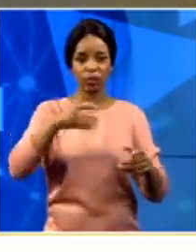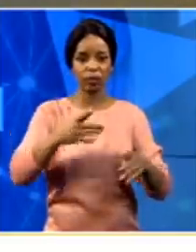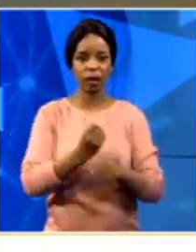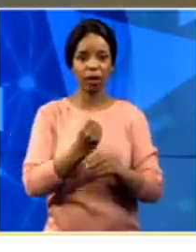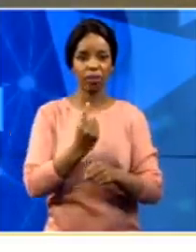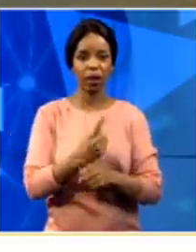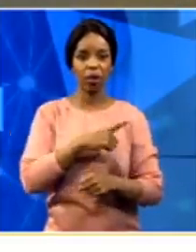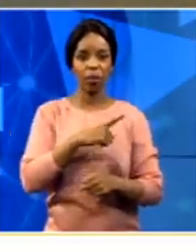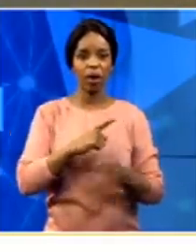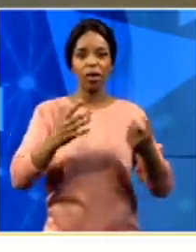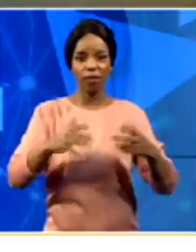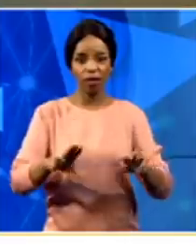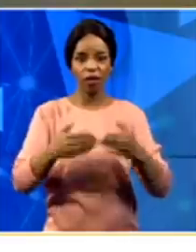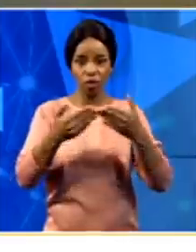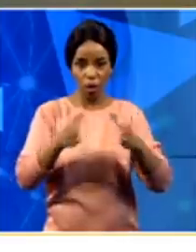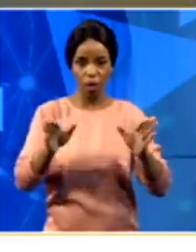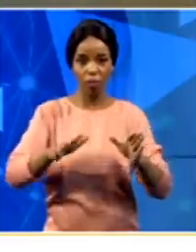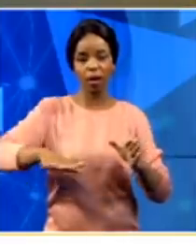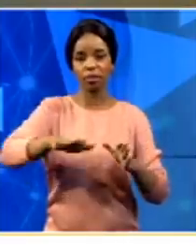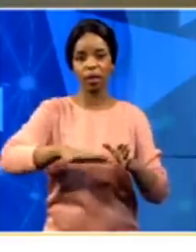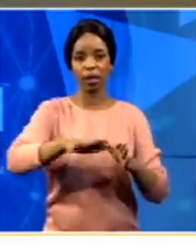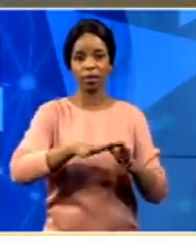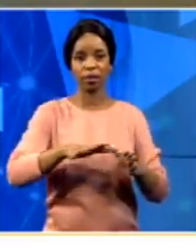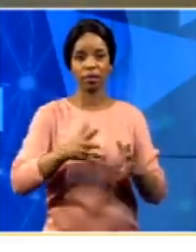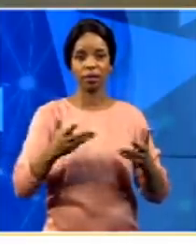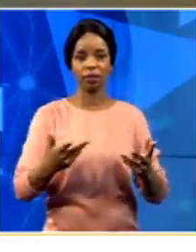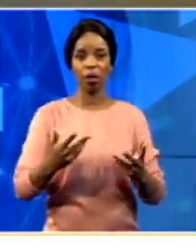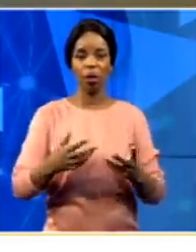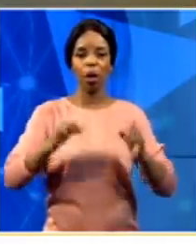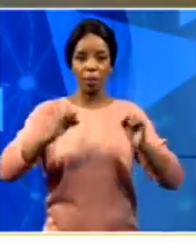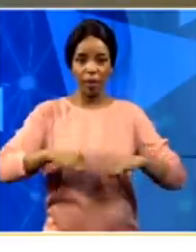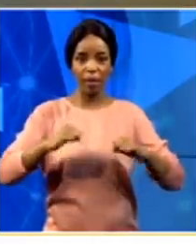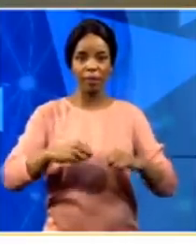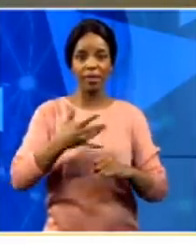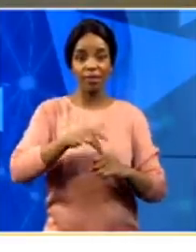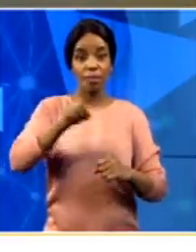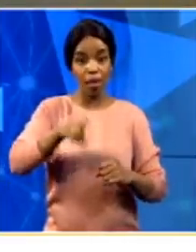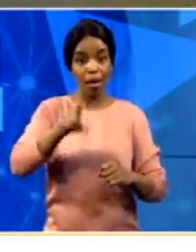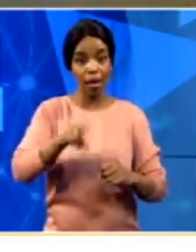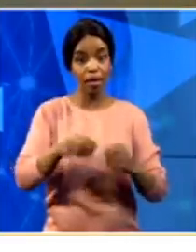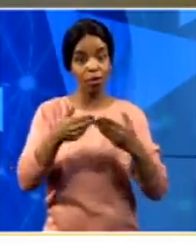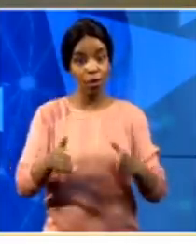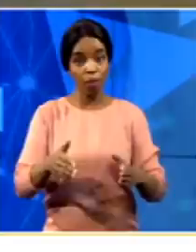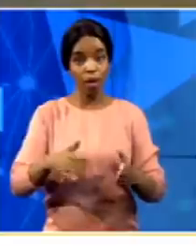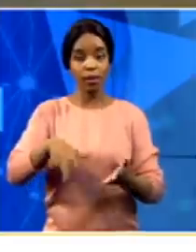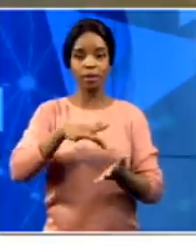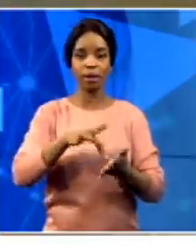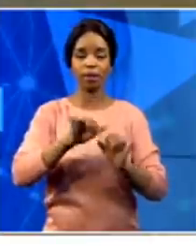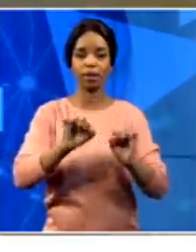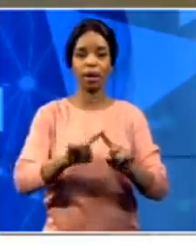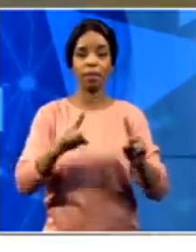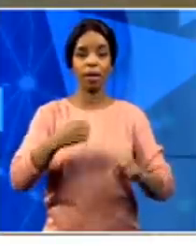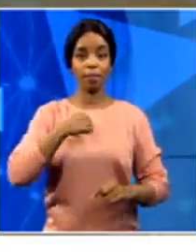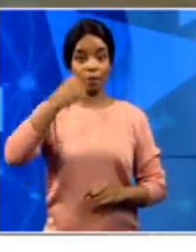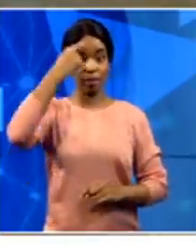were open for people to go get permits if they need to open their centers. But I think the greatest problem for people